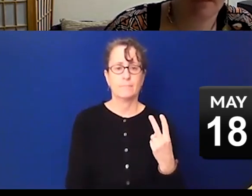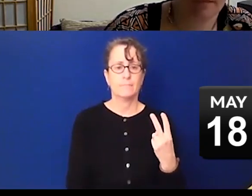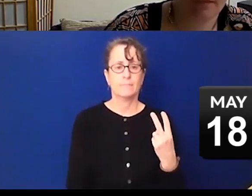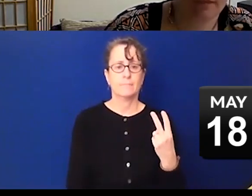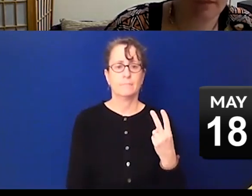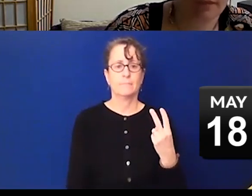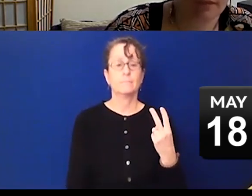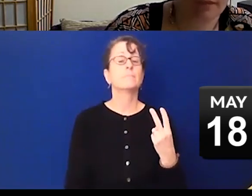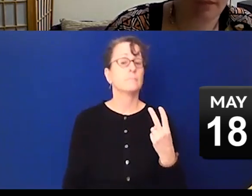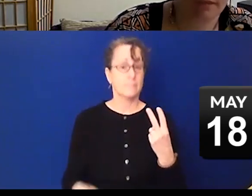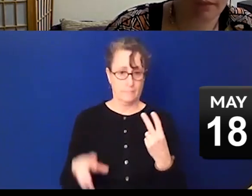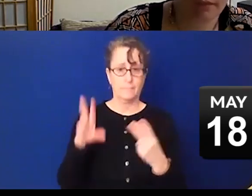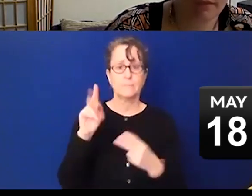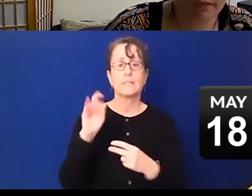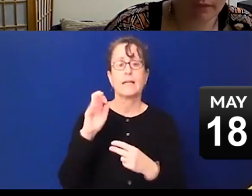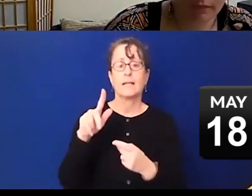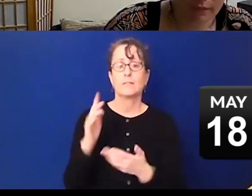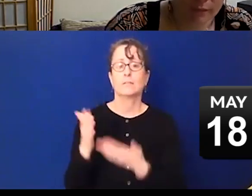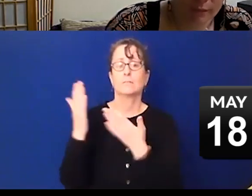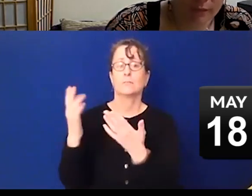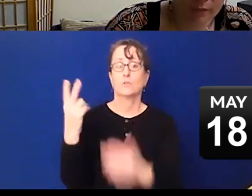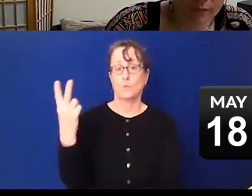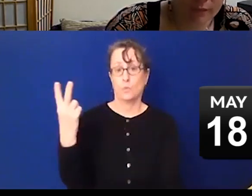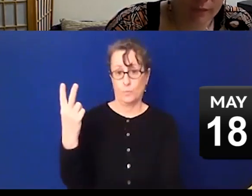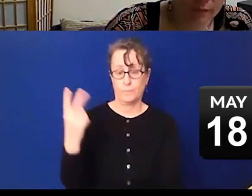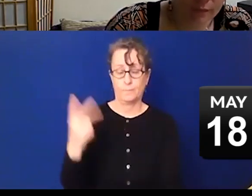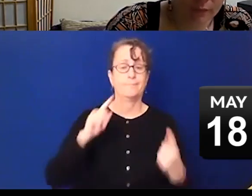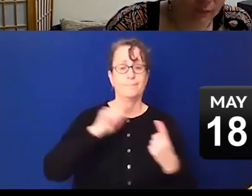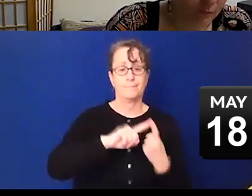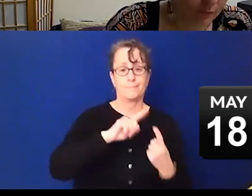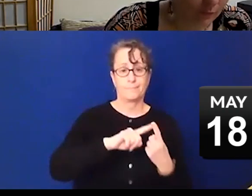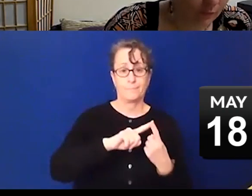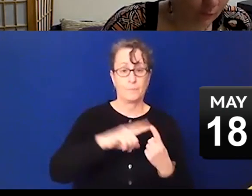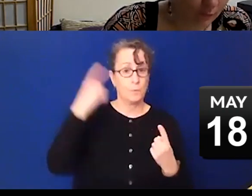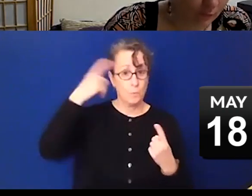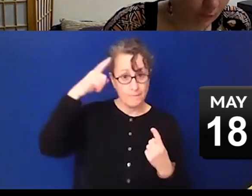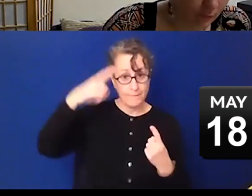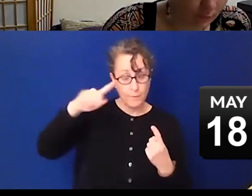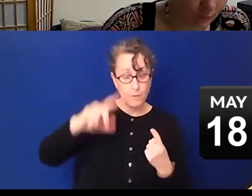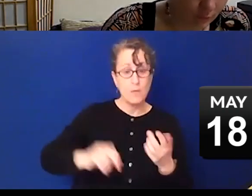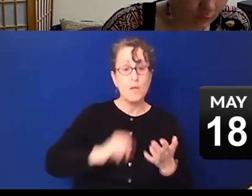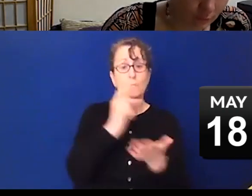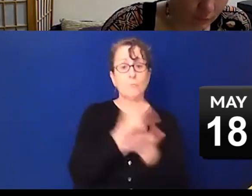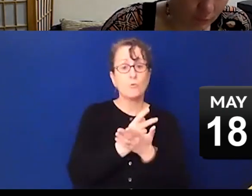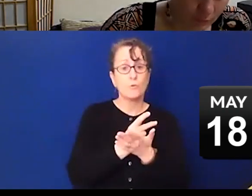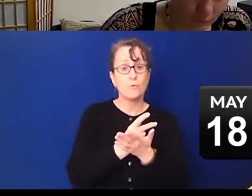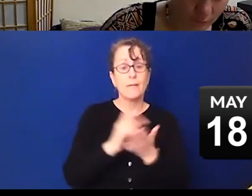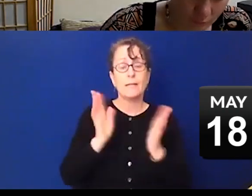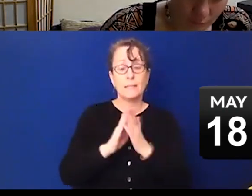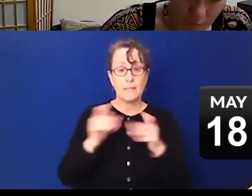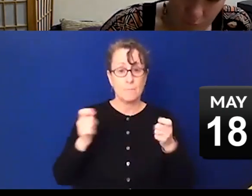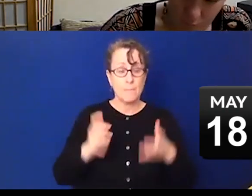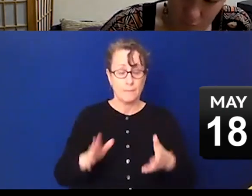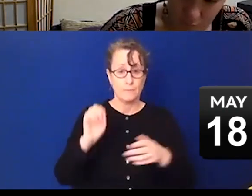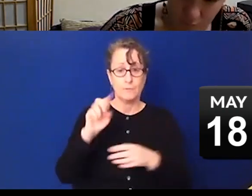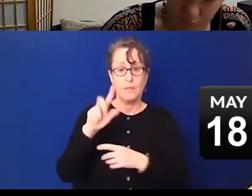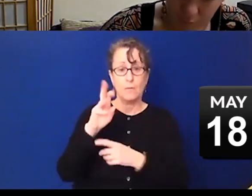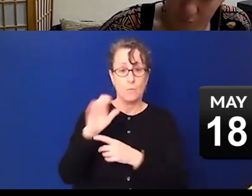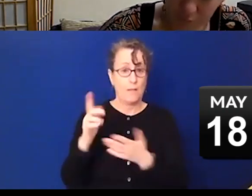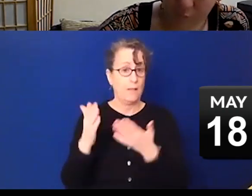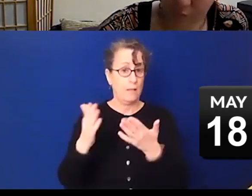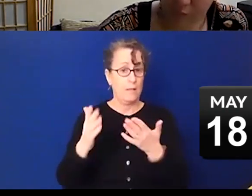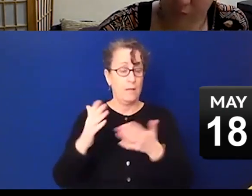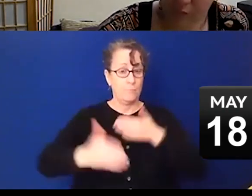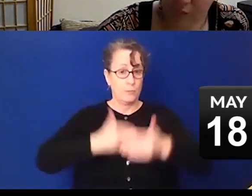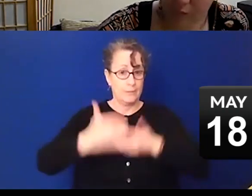actually made two motions. The first, to approve the procedure proposed by Town Manager Elwell for